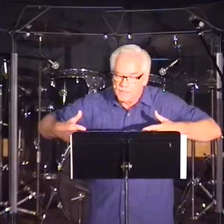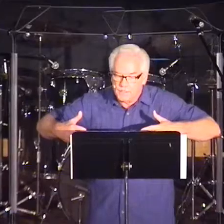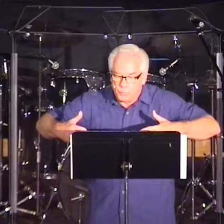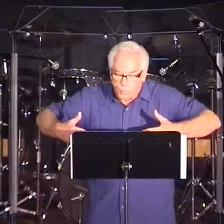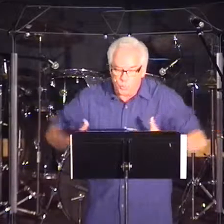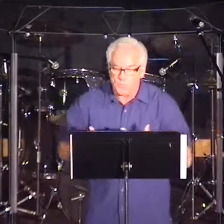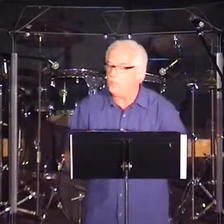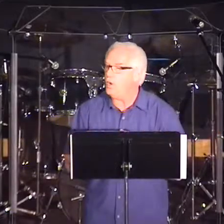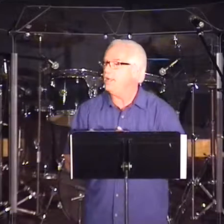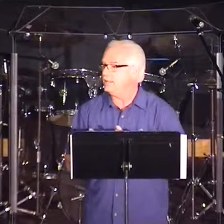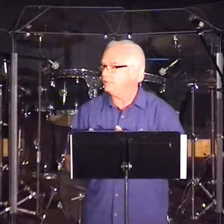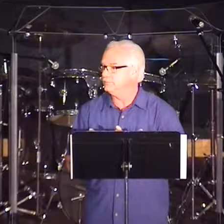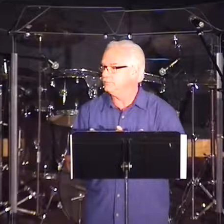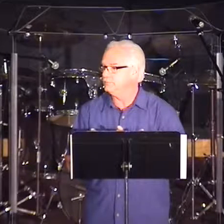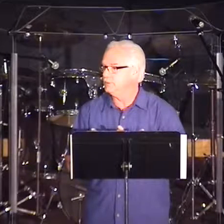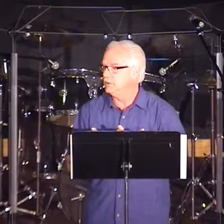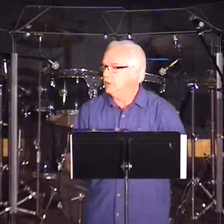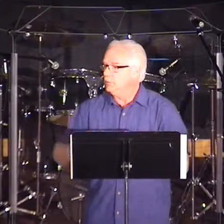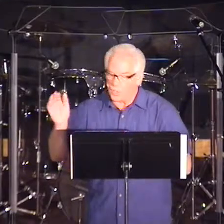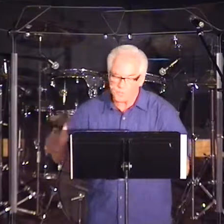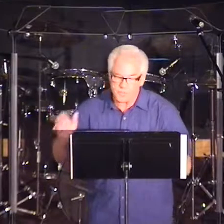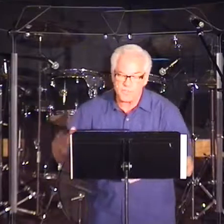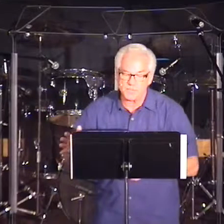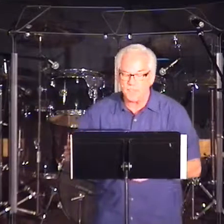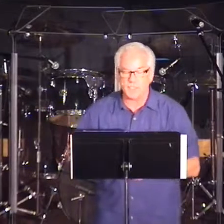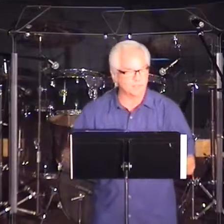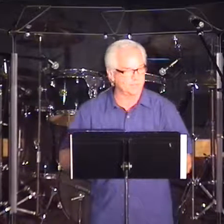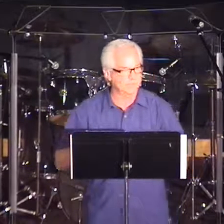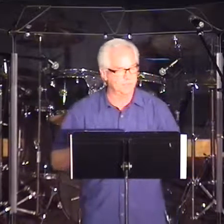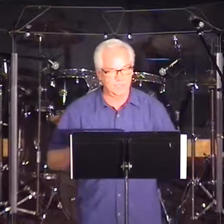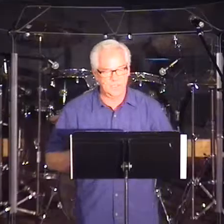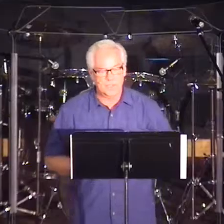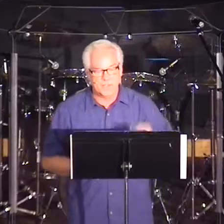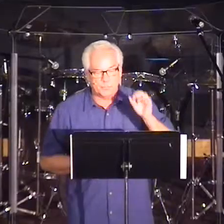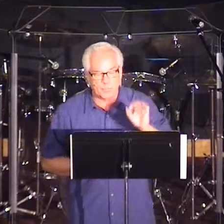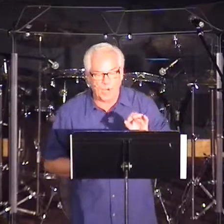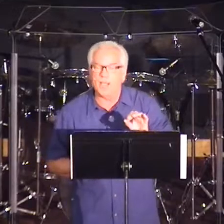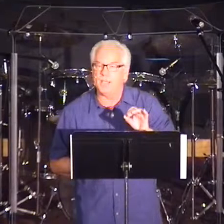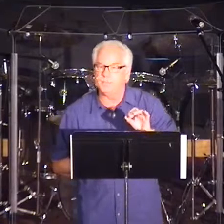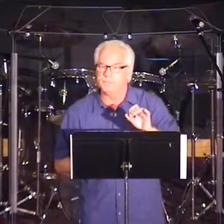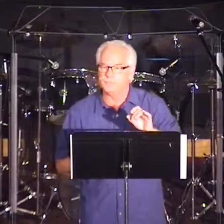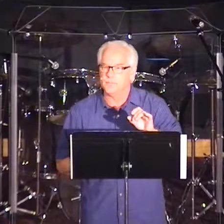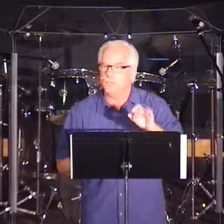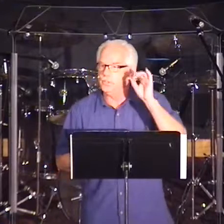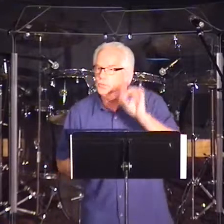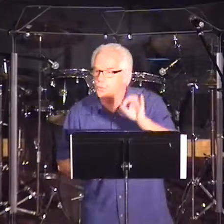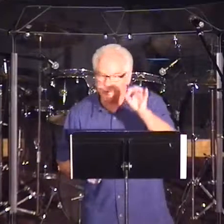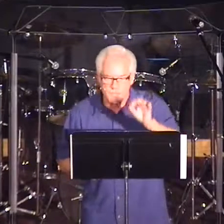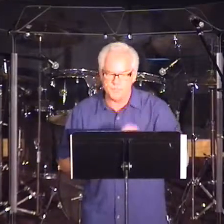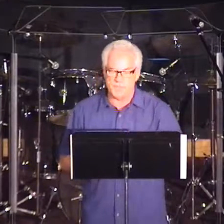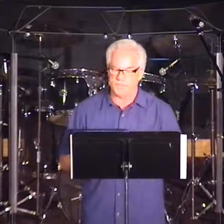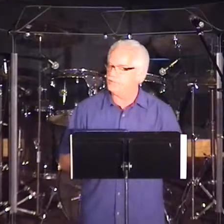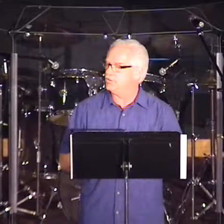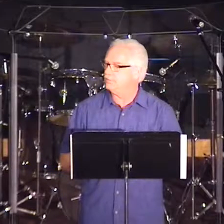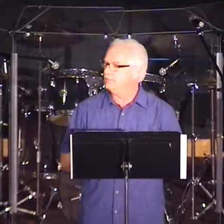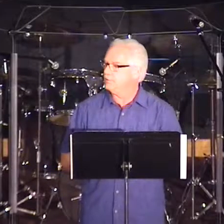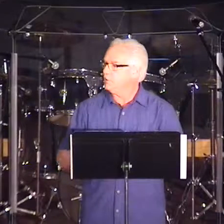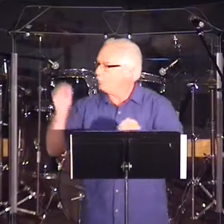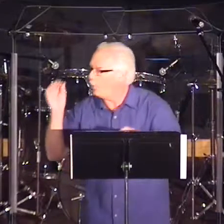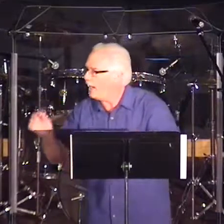of pulled me away. But he also says this, that pride will ignore this